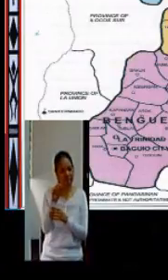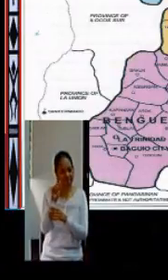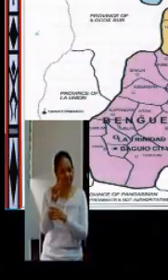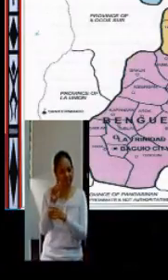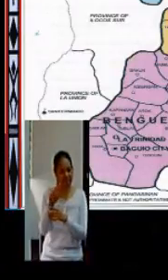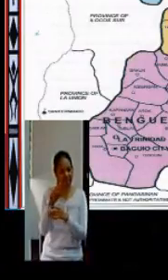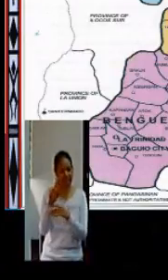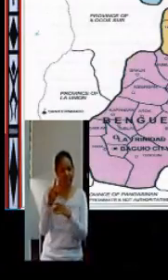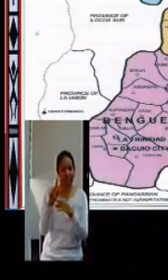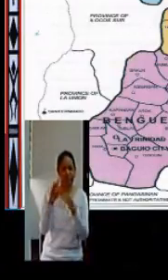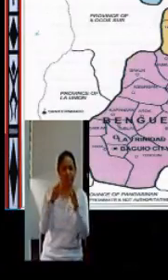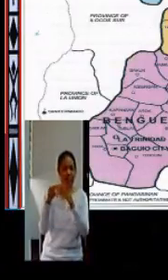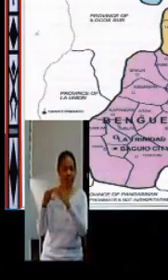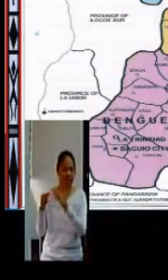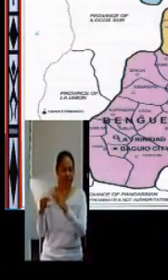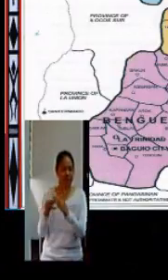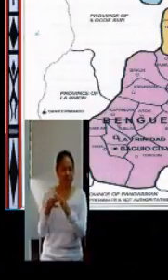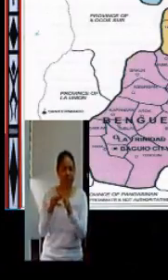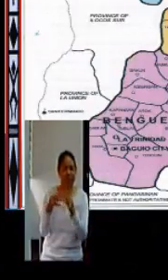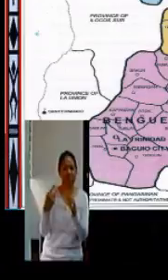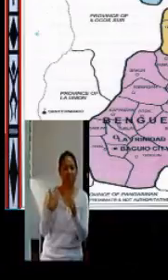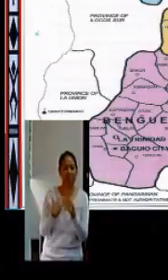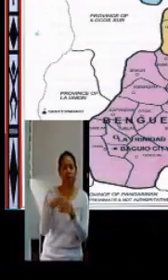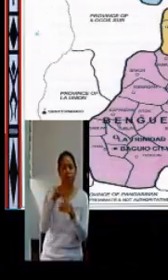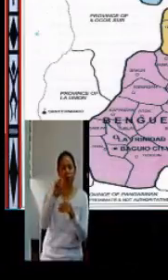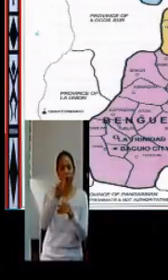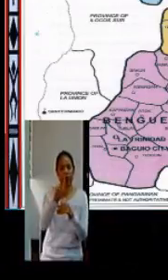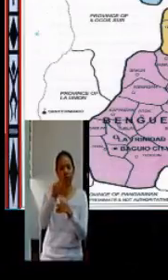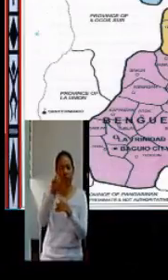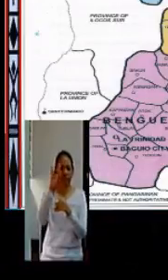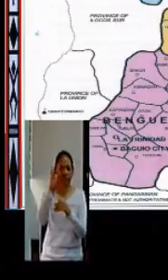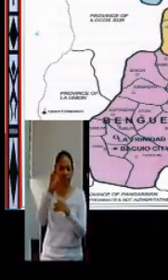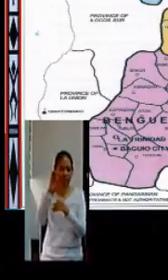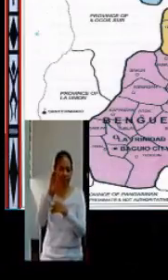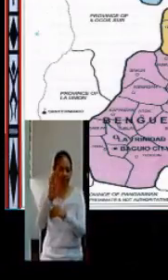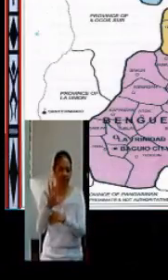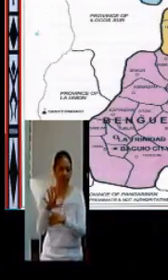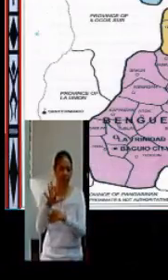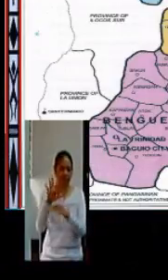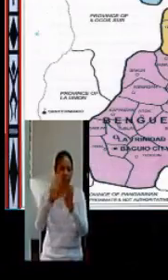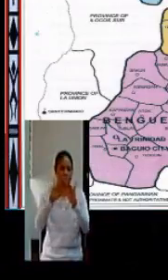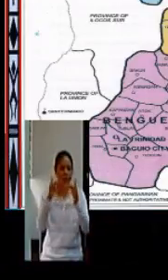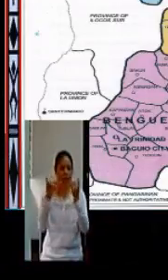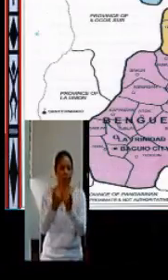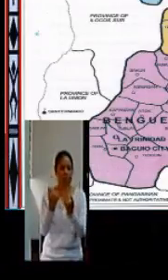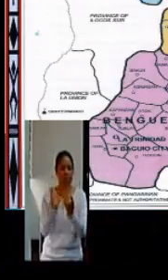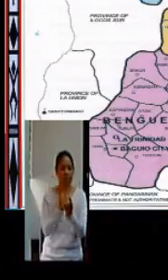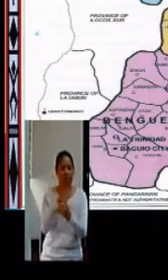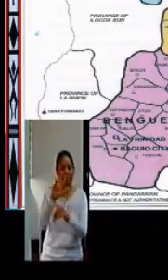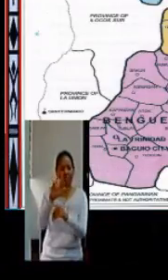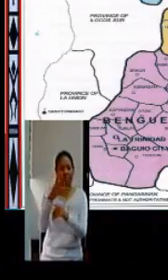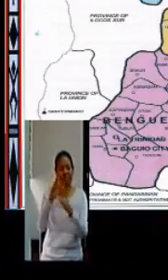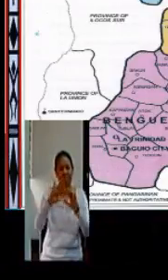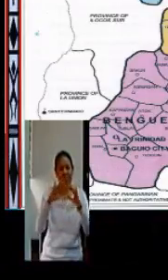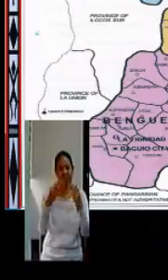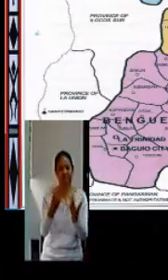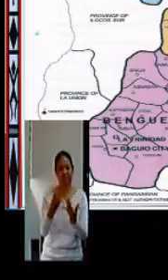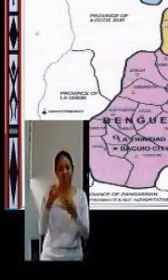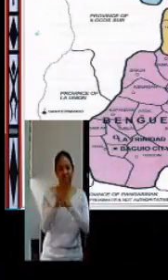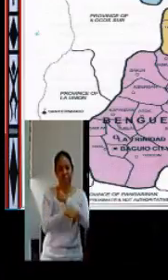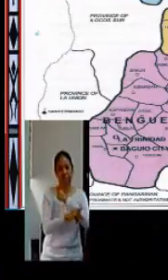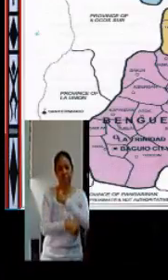composed of 175 barangays. And we are a third-class province with a total